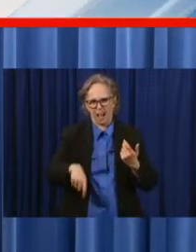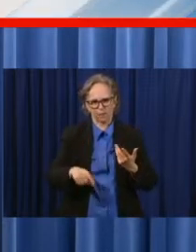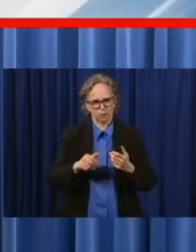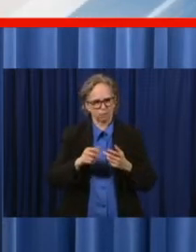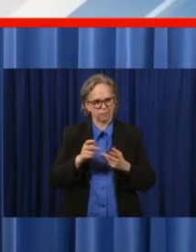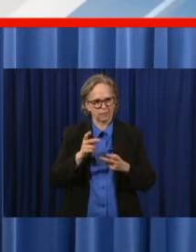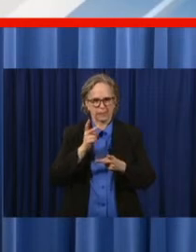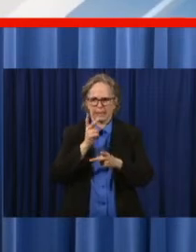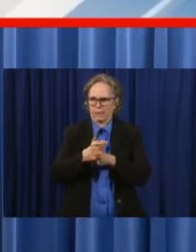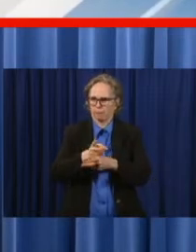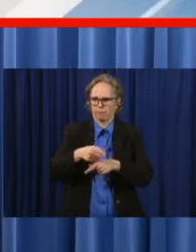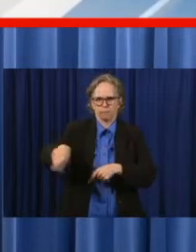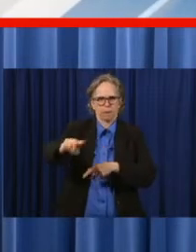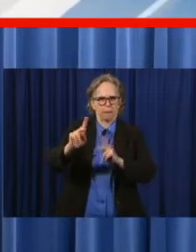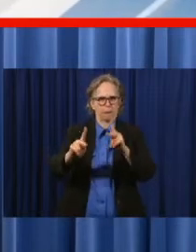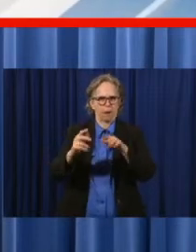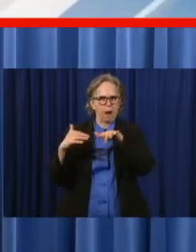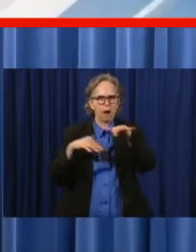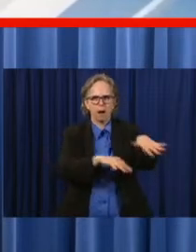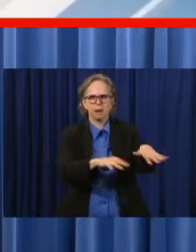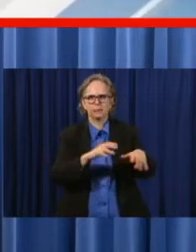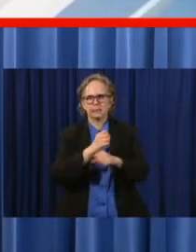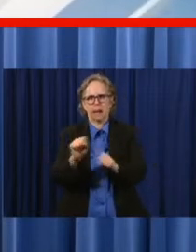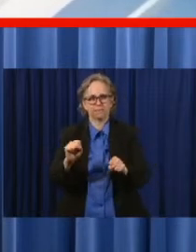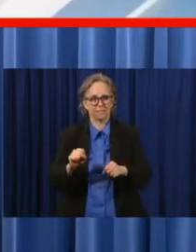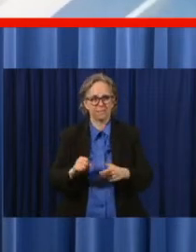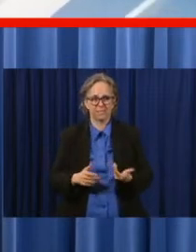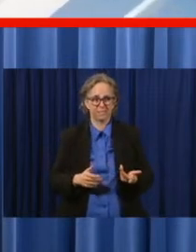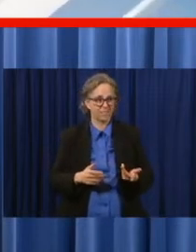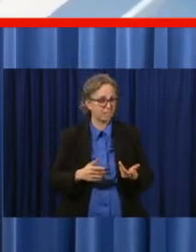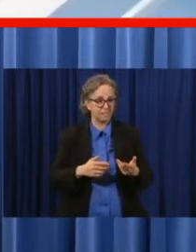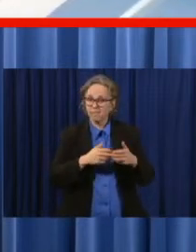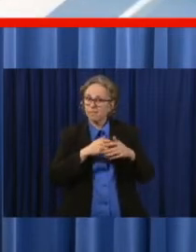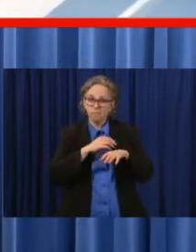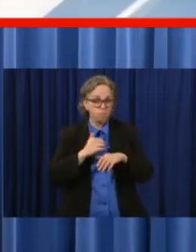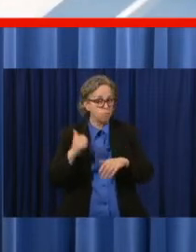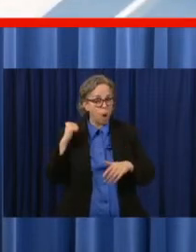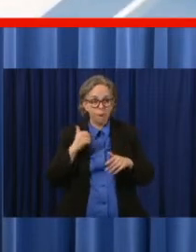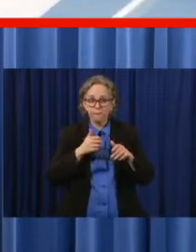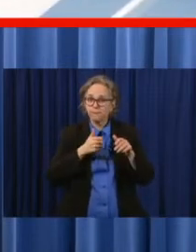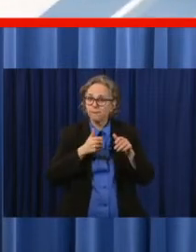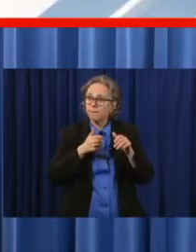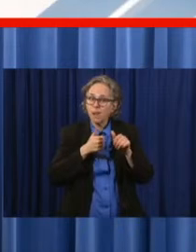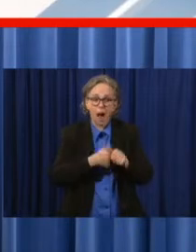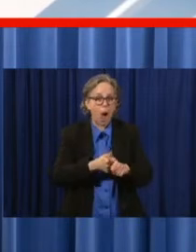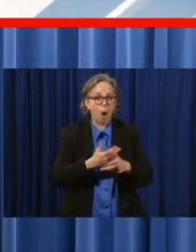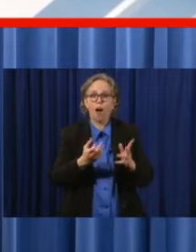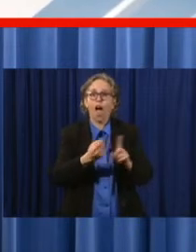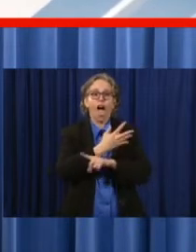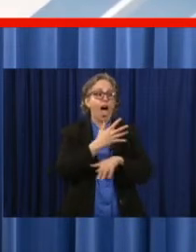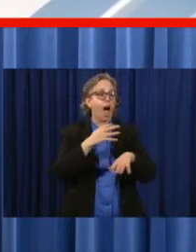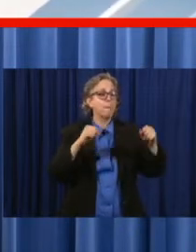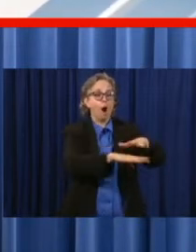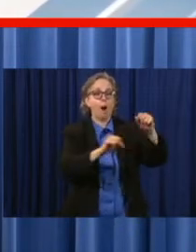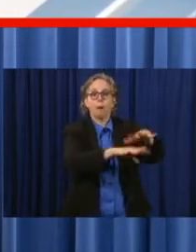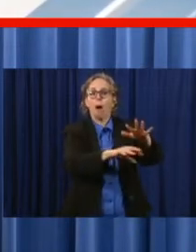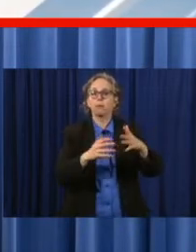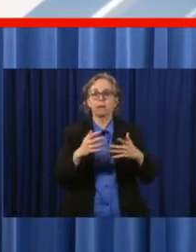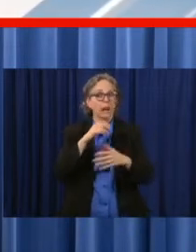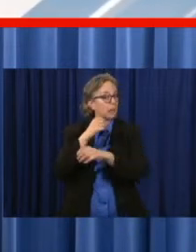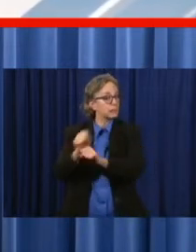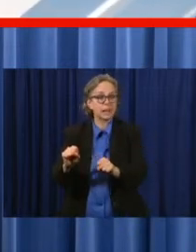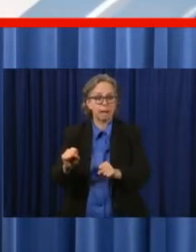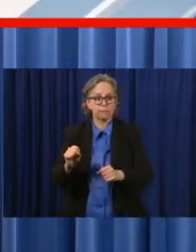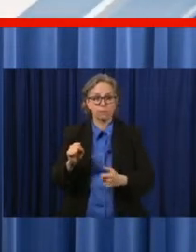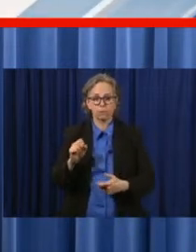go off the rails here, if we go off the rails and we're not keeping people safe, and we're seeing the R-naught number, for